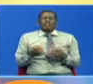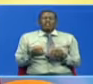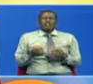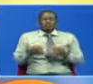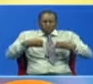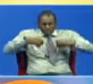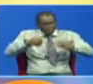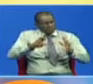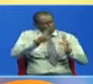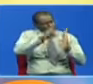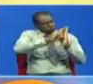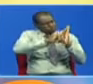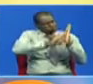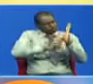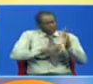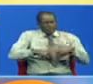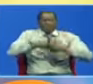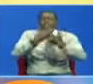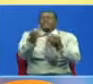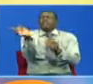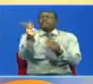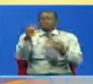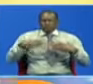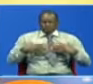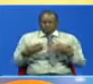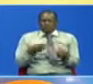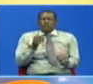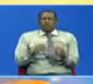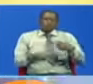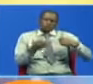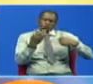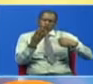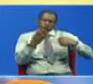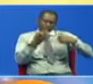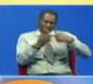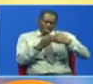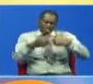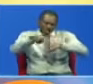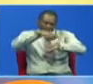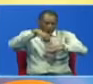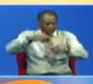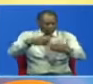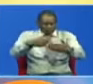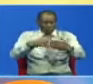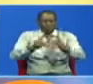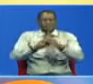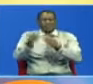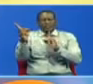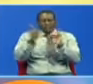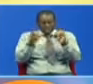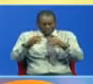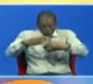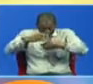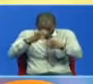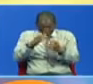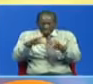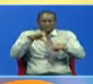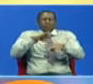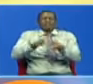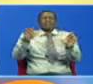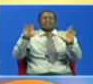by the ministry, which is 48 hours testing 48 hours before the journey